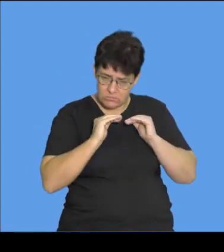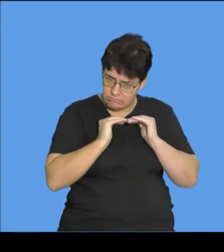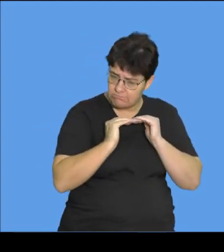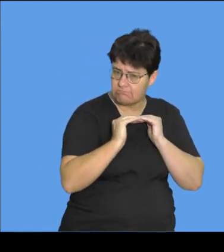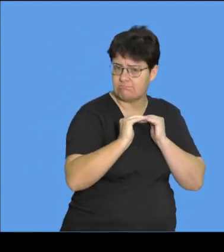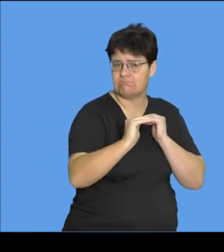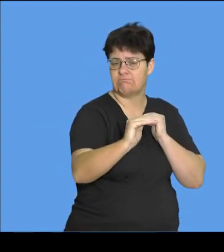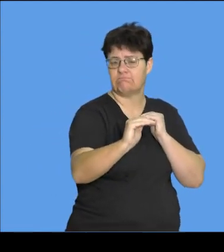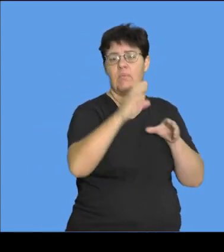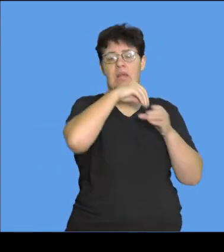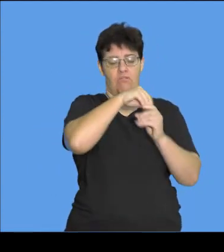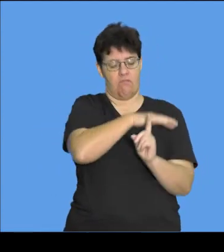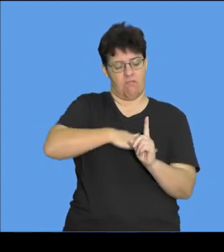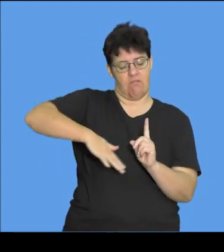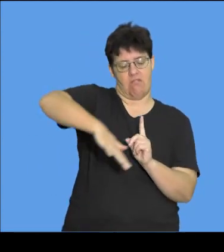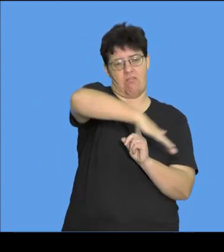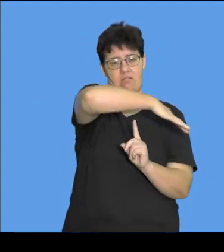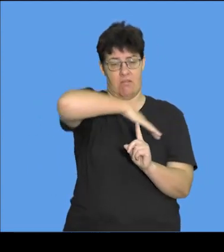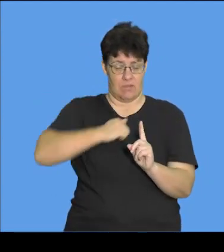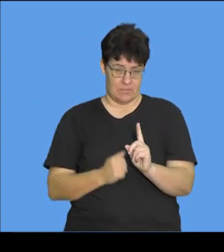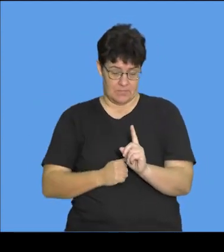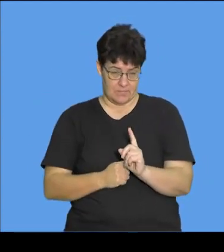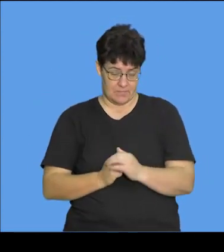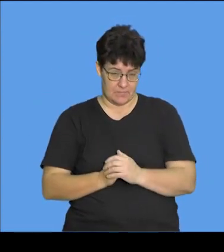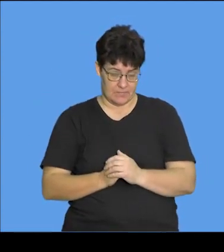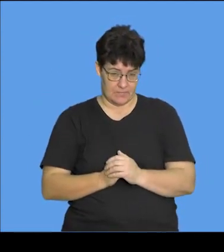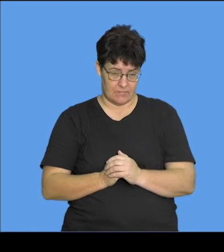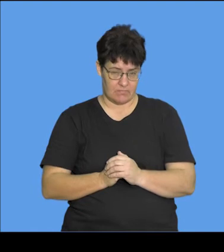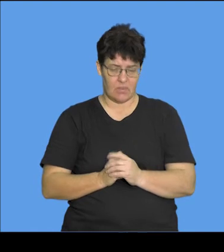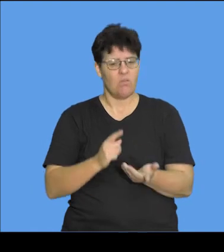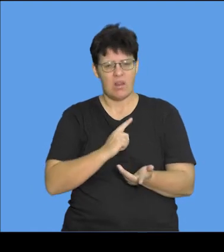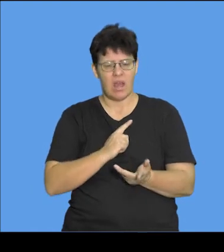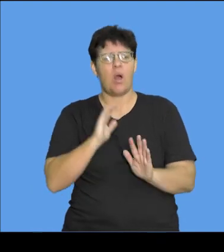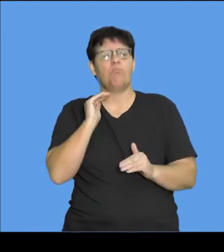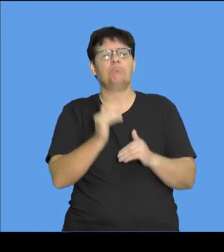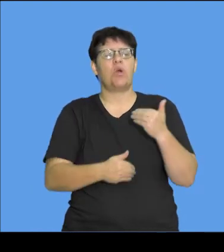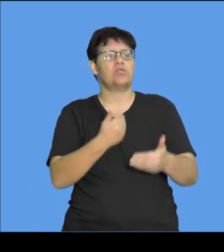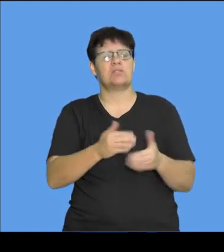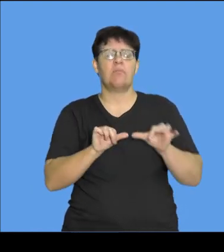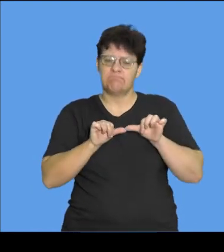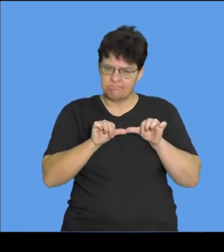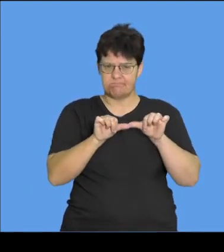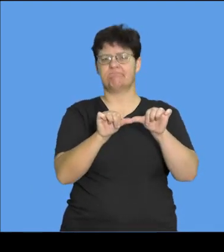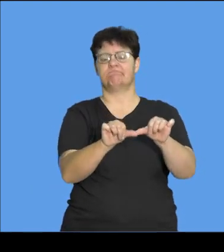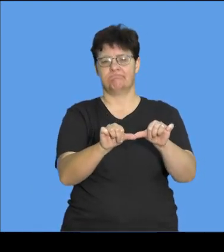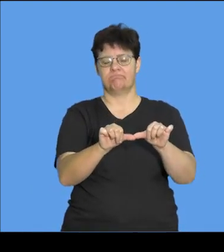constant internal environment. I often refer to it as simply as a process of maintaining a constant internal